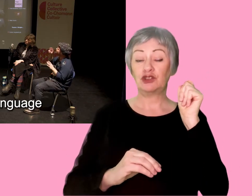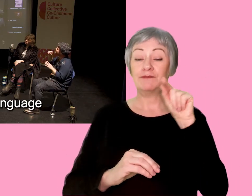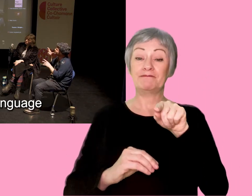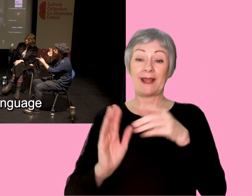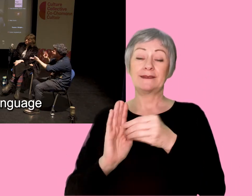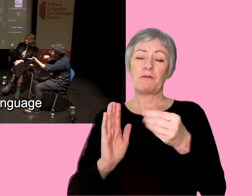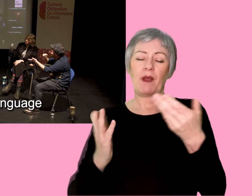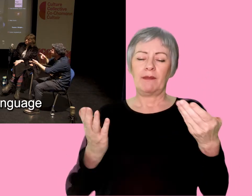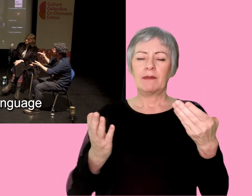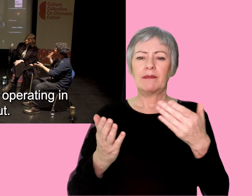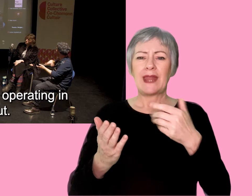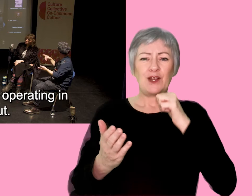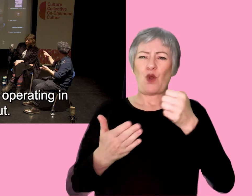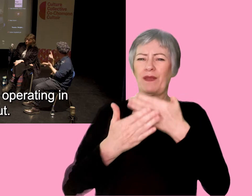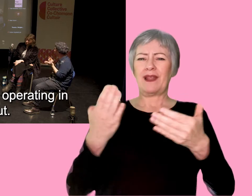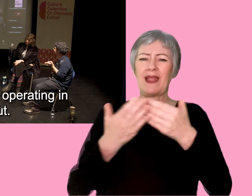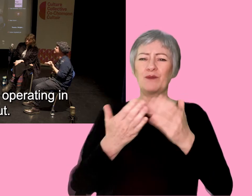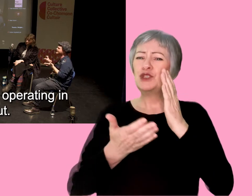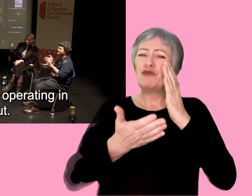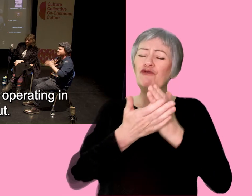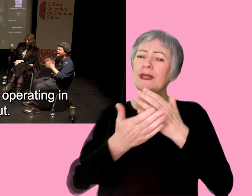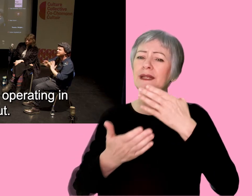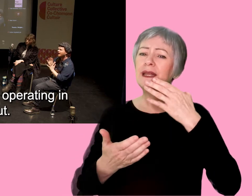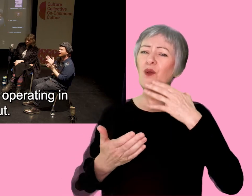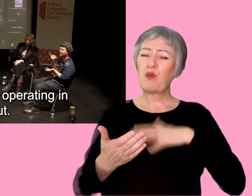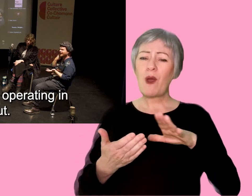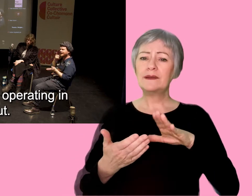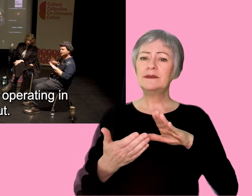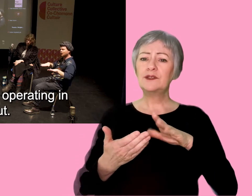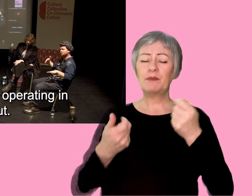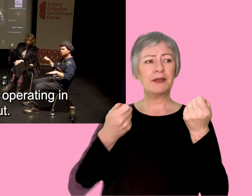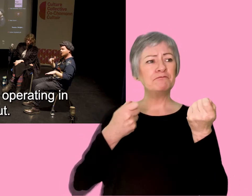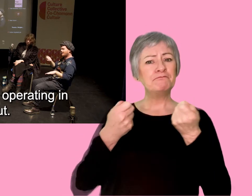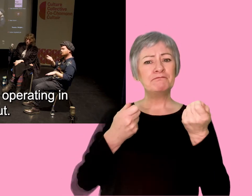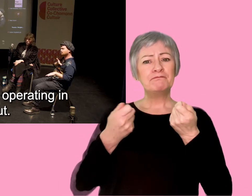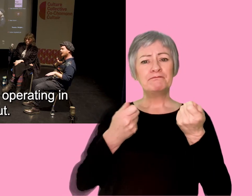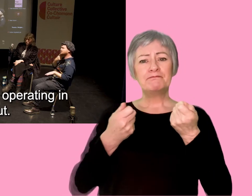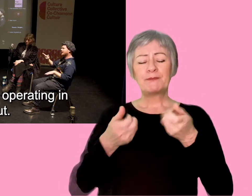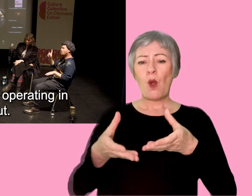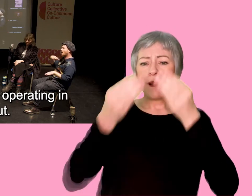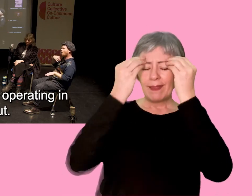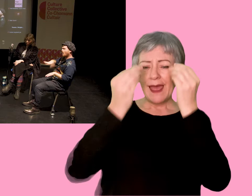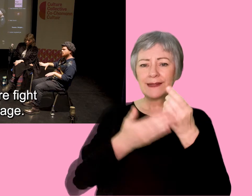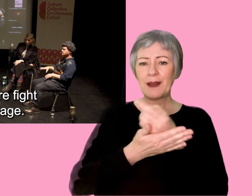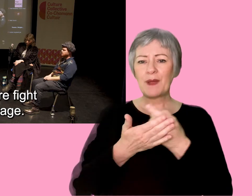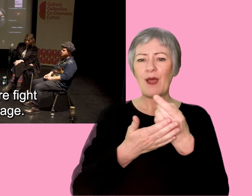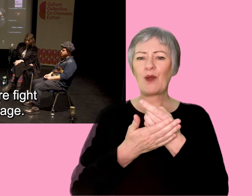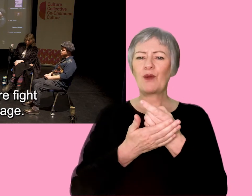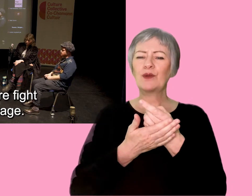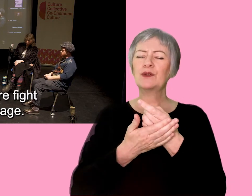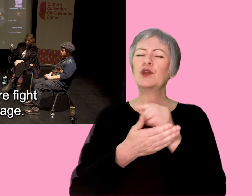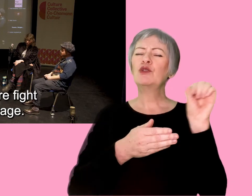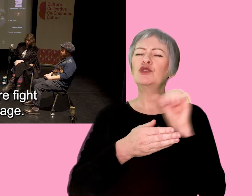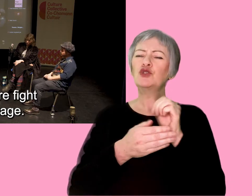that's not the language that they really want to be operating in or learning about. There should be